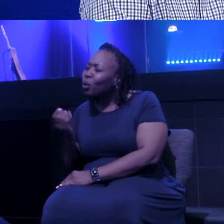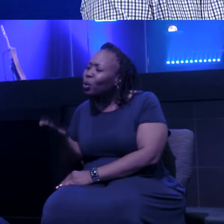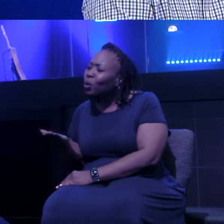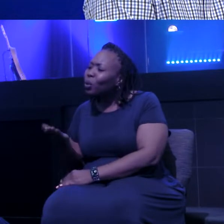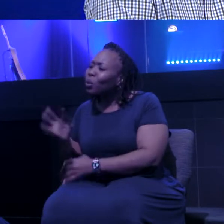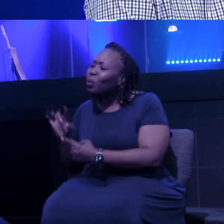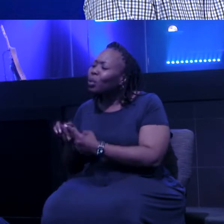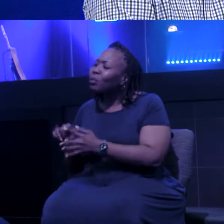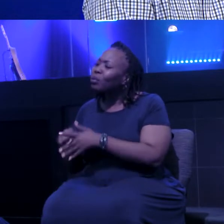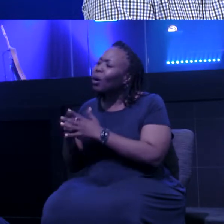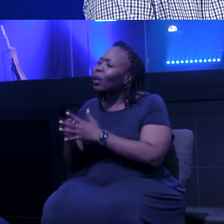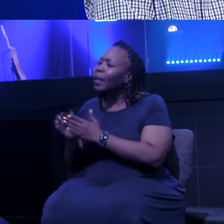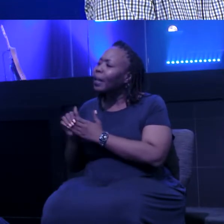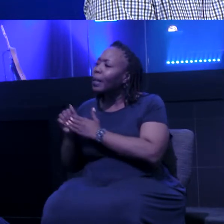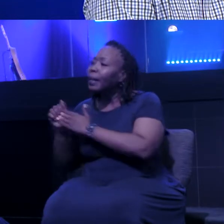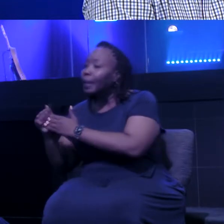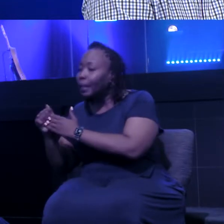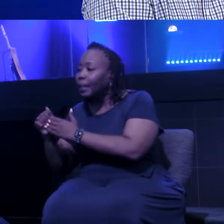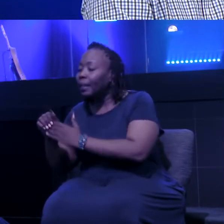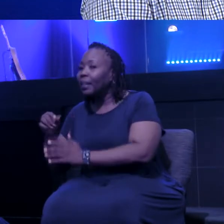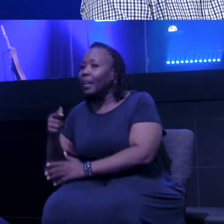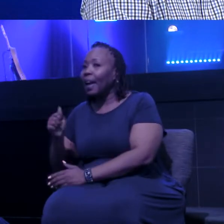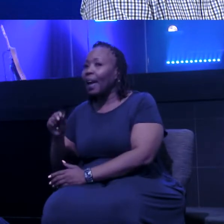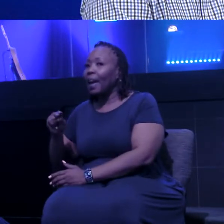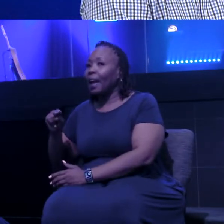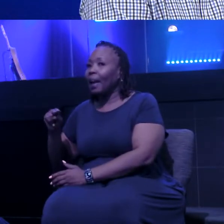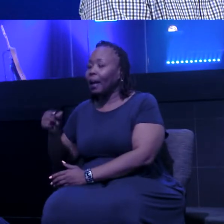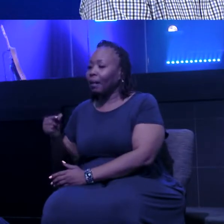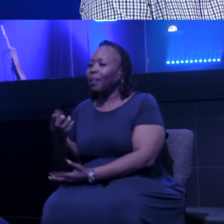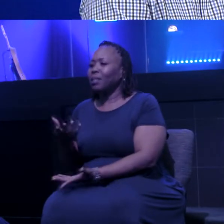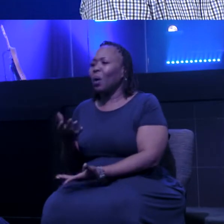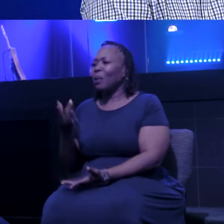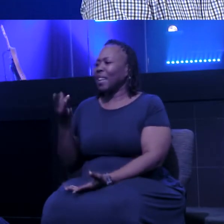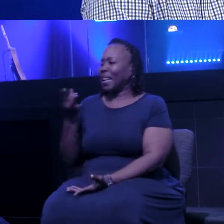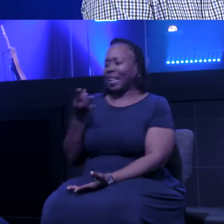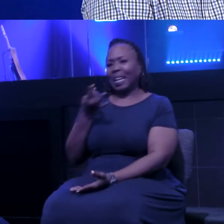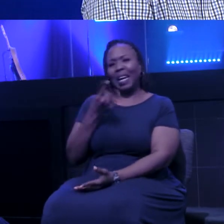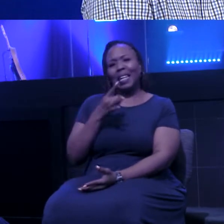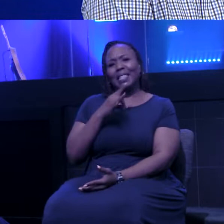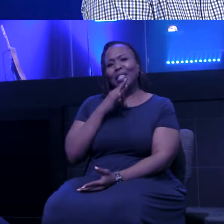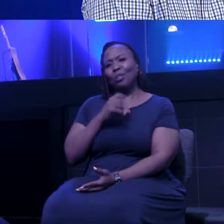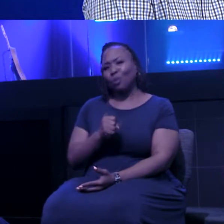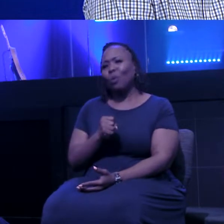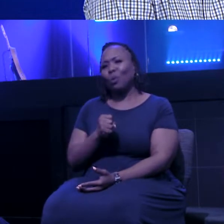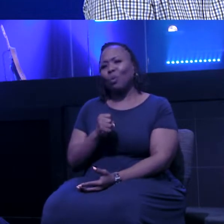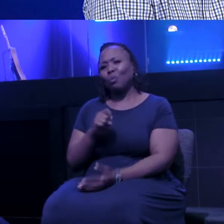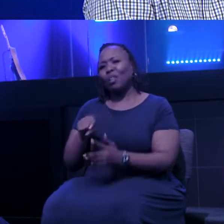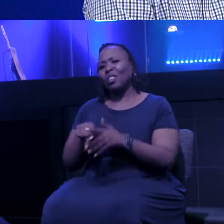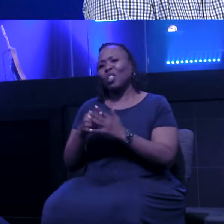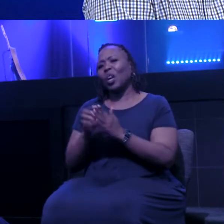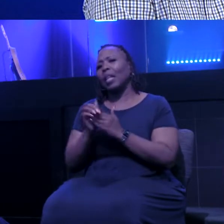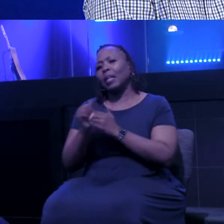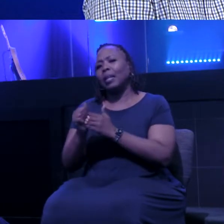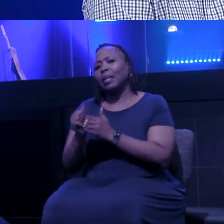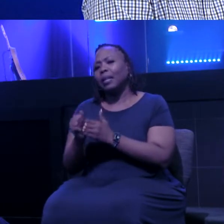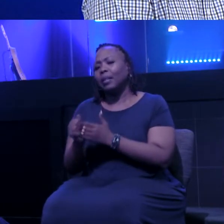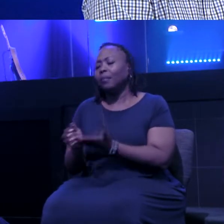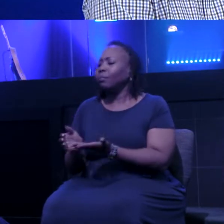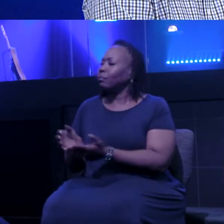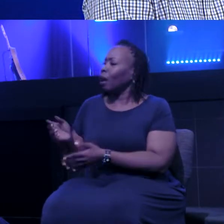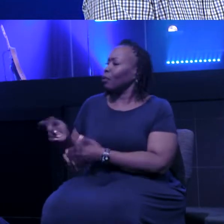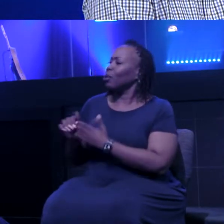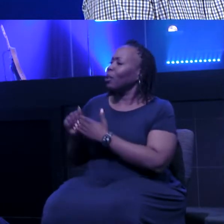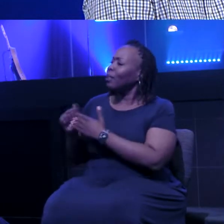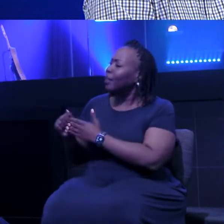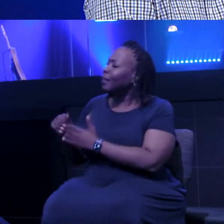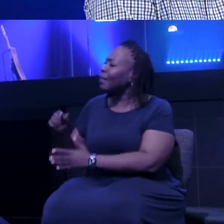when that was taking place, when you started leading the gang? Around 18. I was 18 years old. Okay, so you're leading a gang, and I remember you